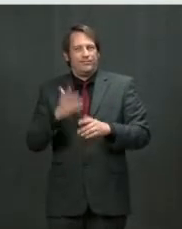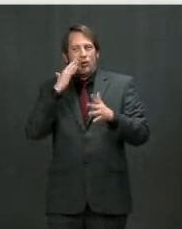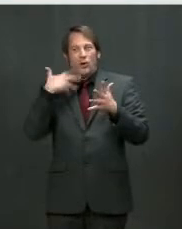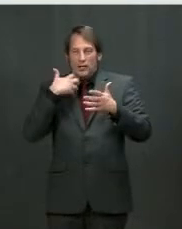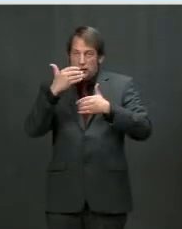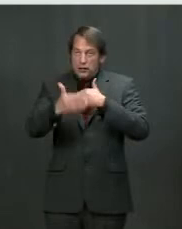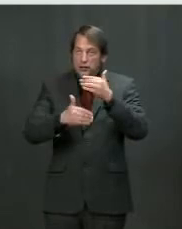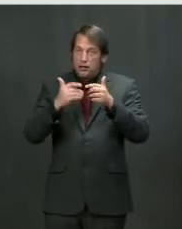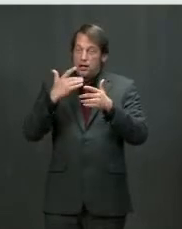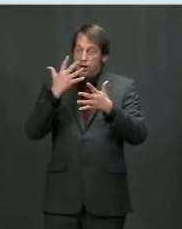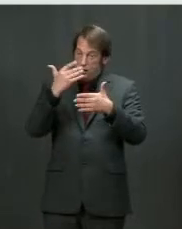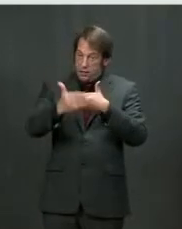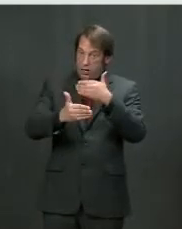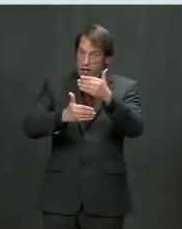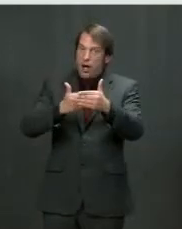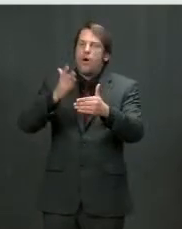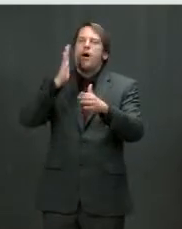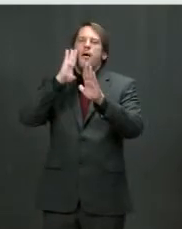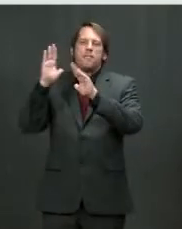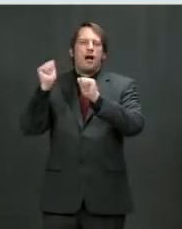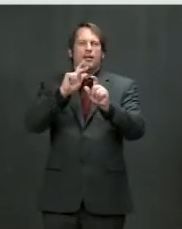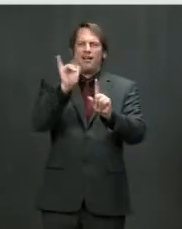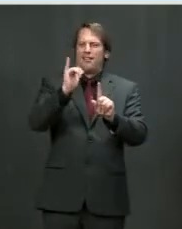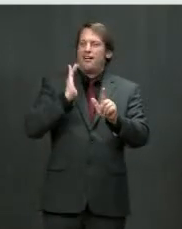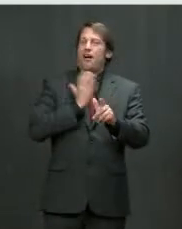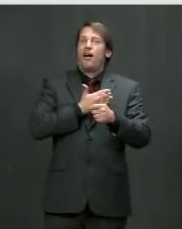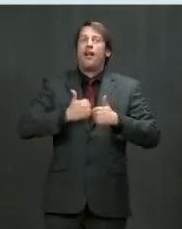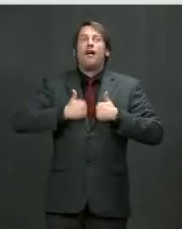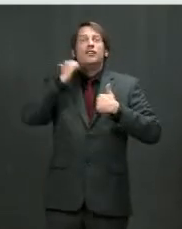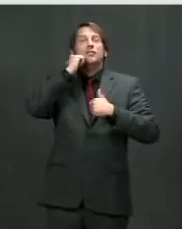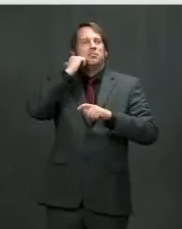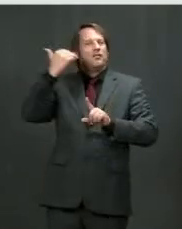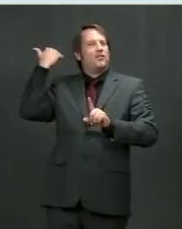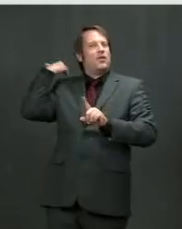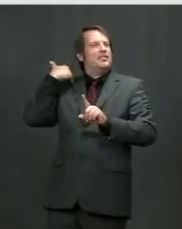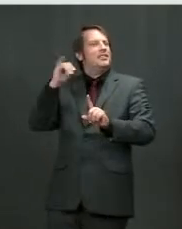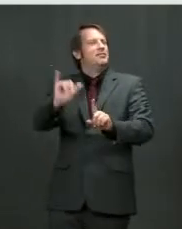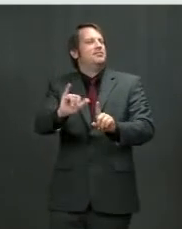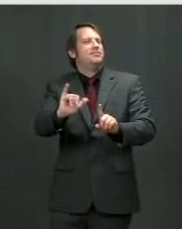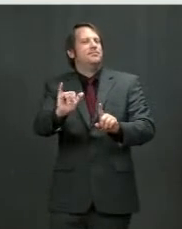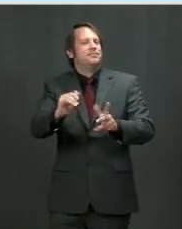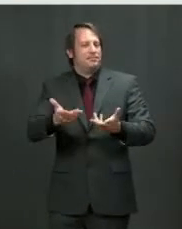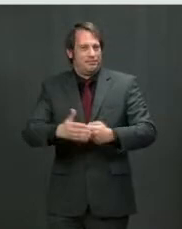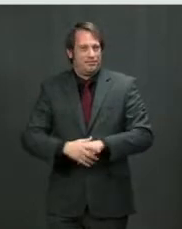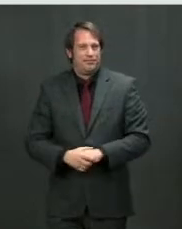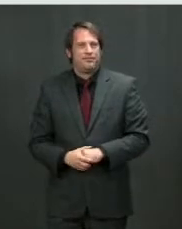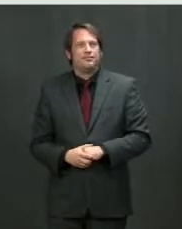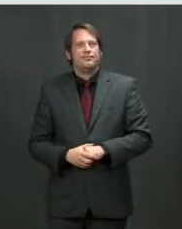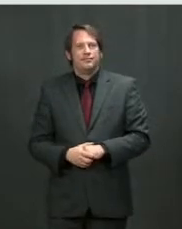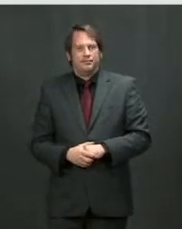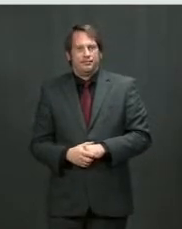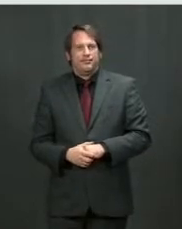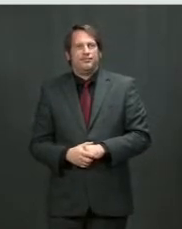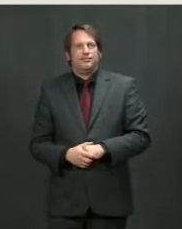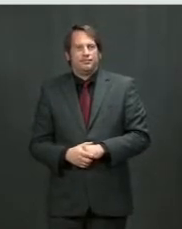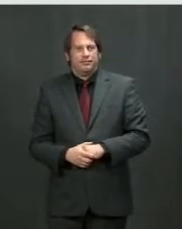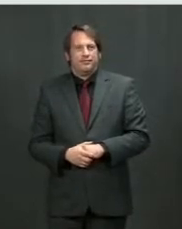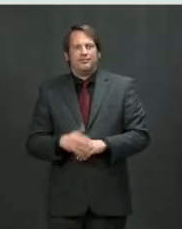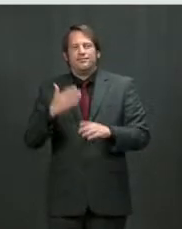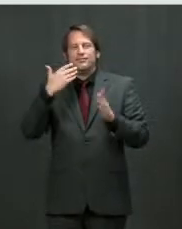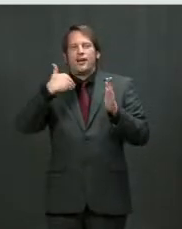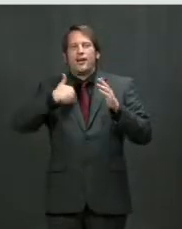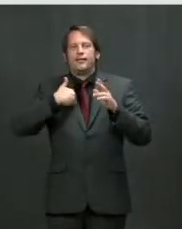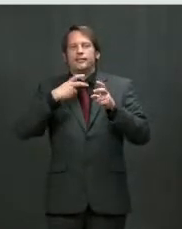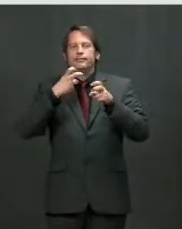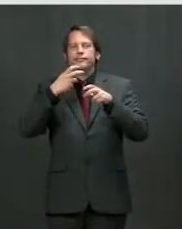began weeks ago with conversations around what I kind of refer to as the hugging guidance between grandparents and grandchildren